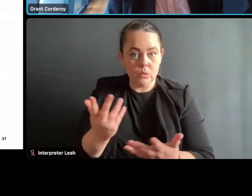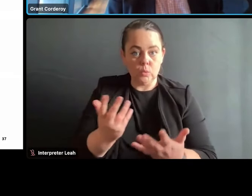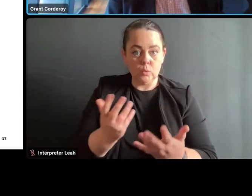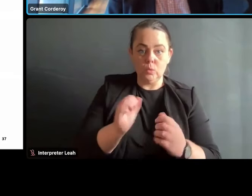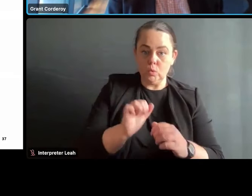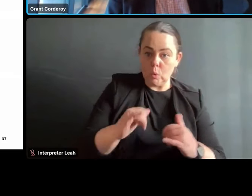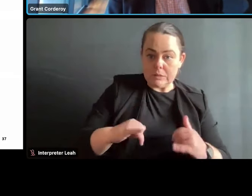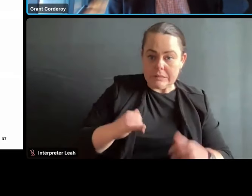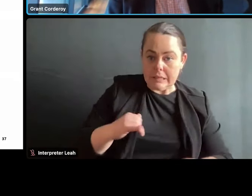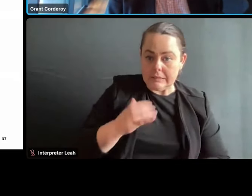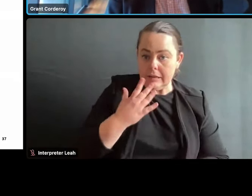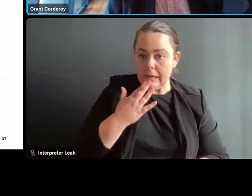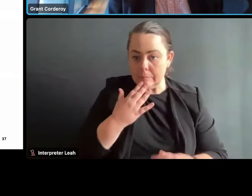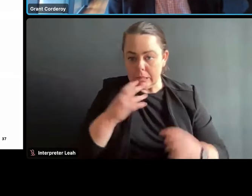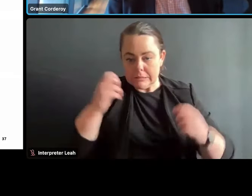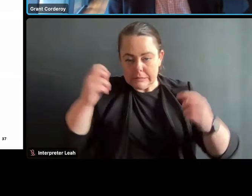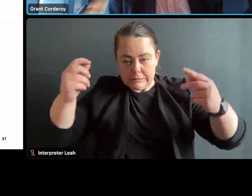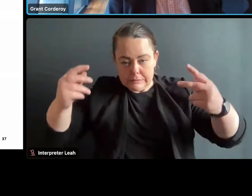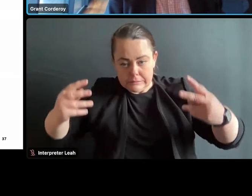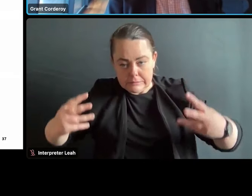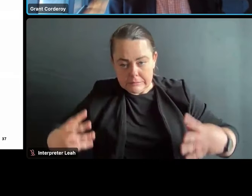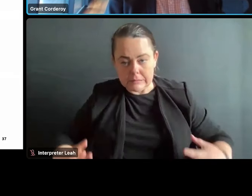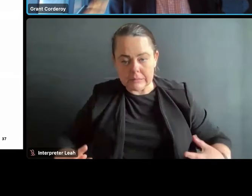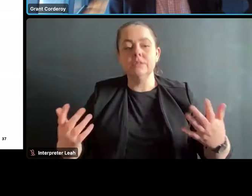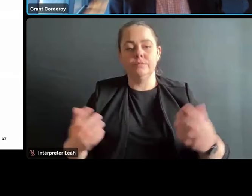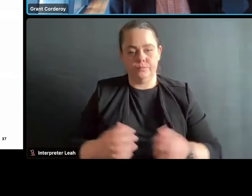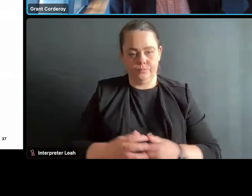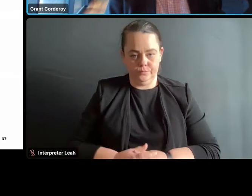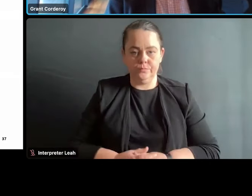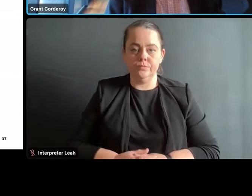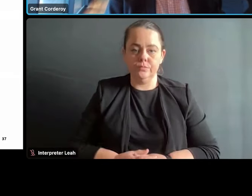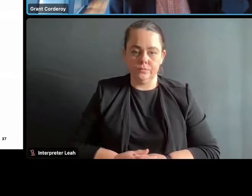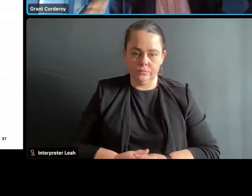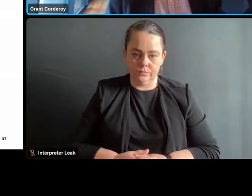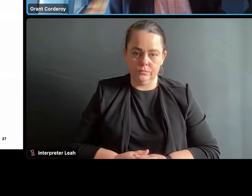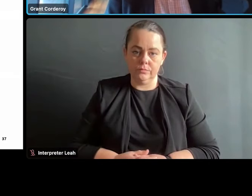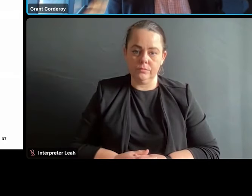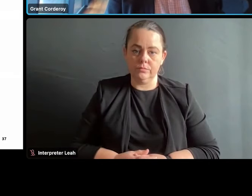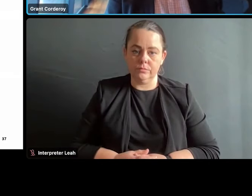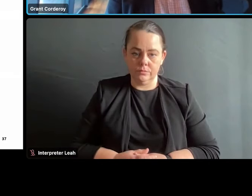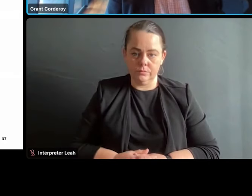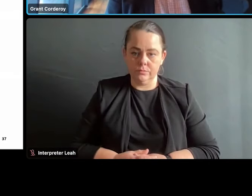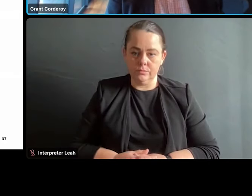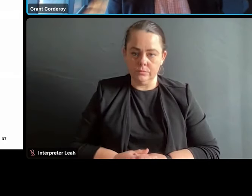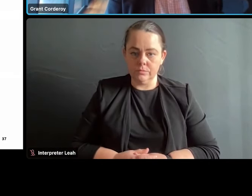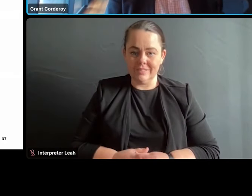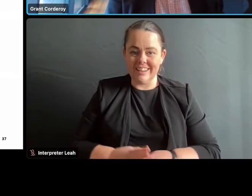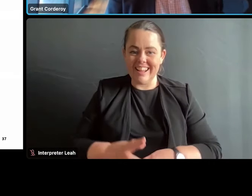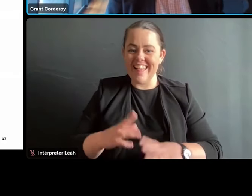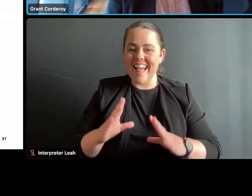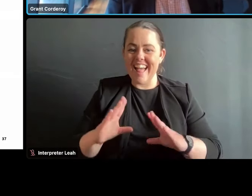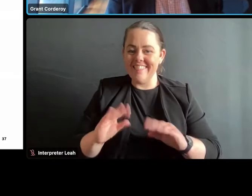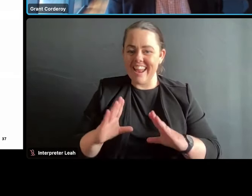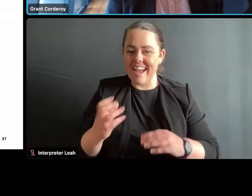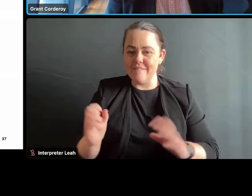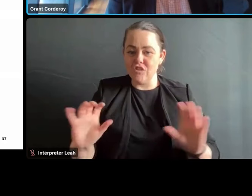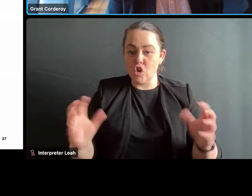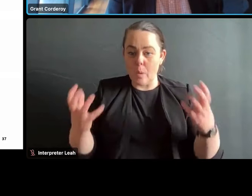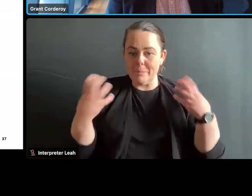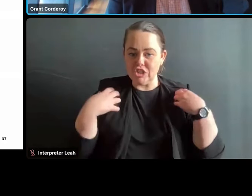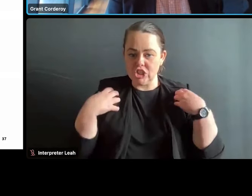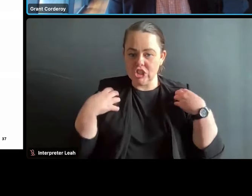relates to those staffing categories. Commission, brokerage and franchise fees, these are only applicable if you've got a